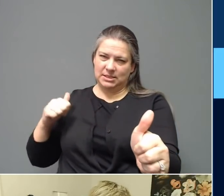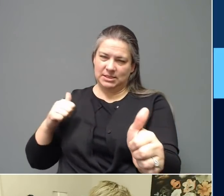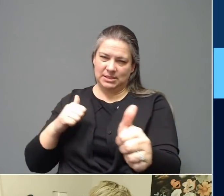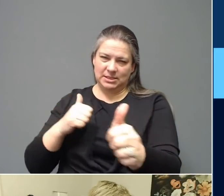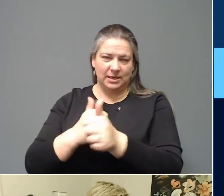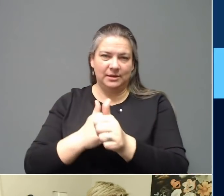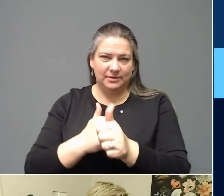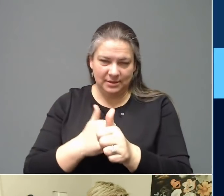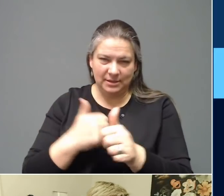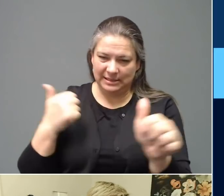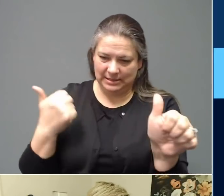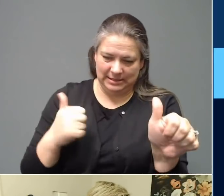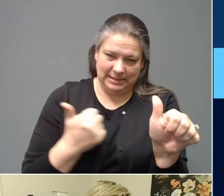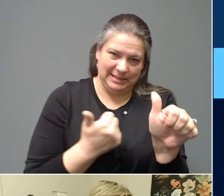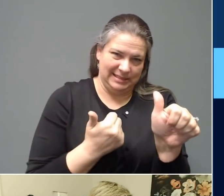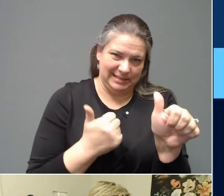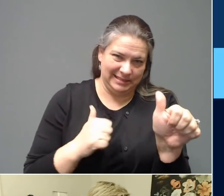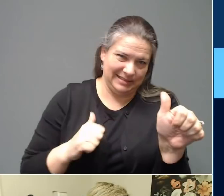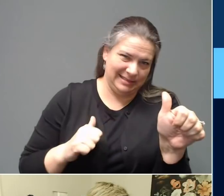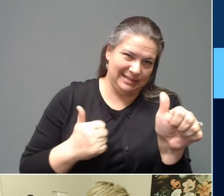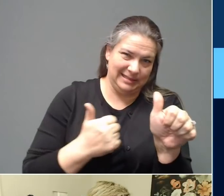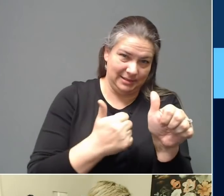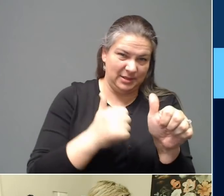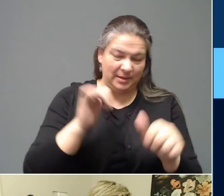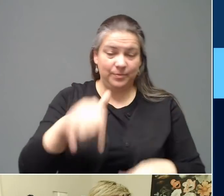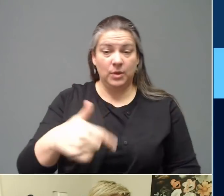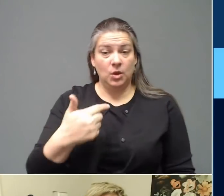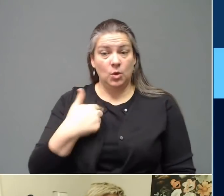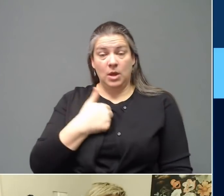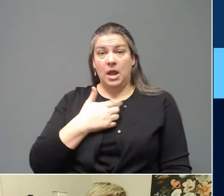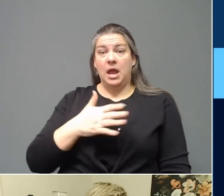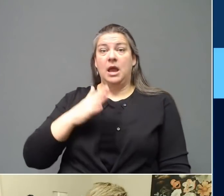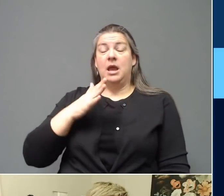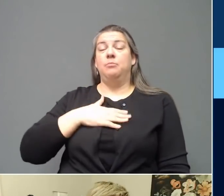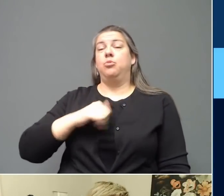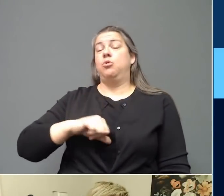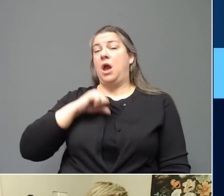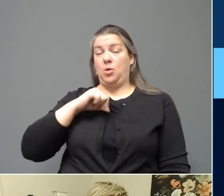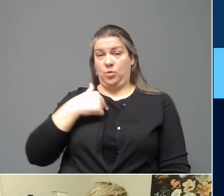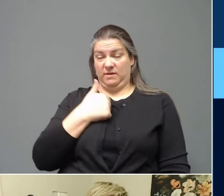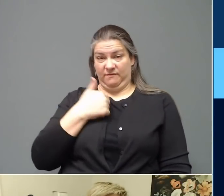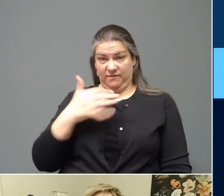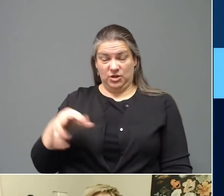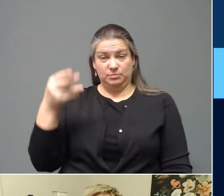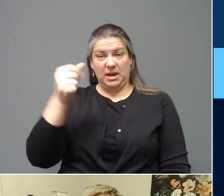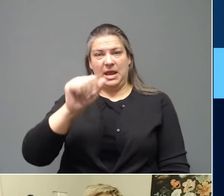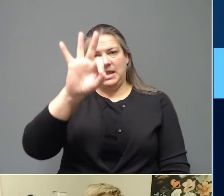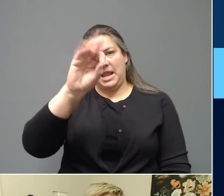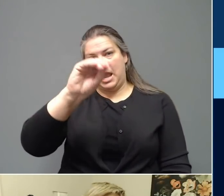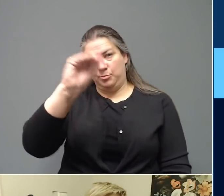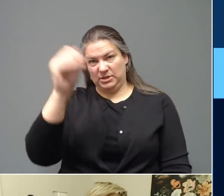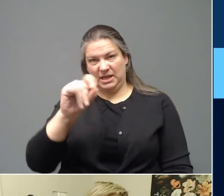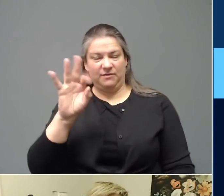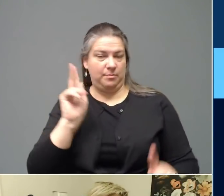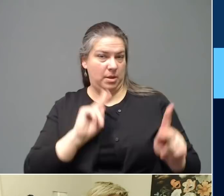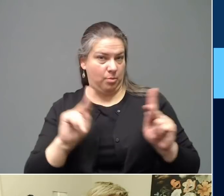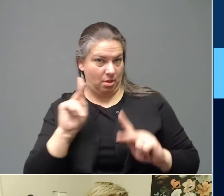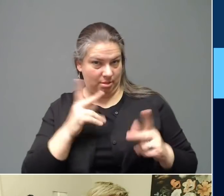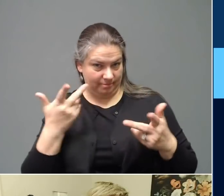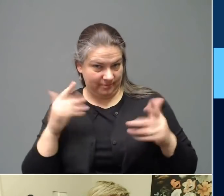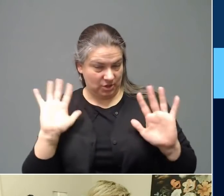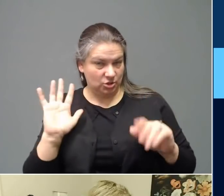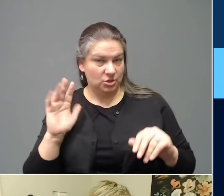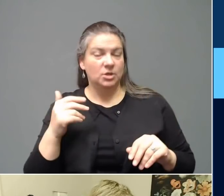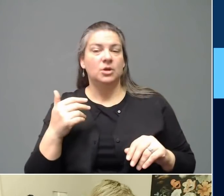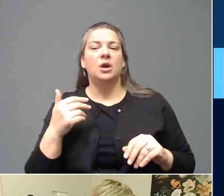very proud to have paid benefits to more than 90% of claimants during the pandemic, partially due to